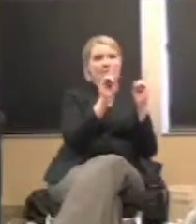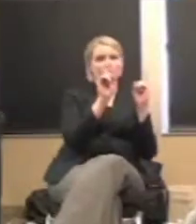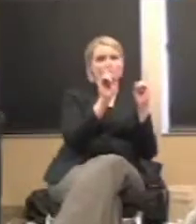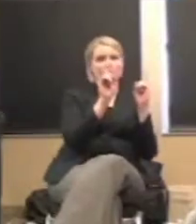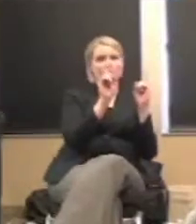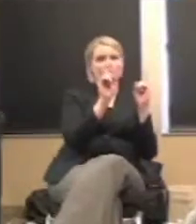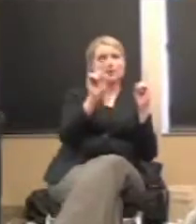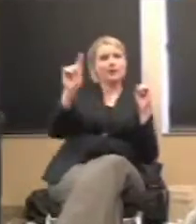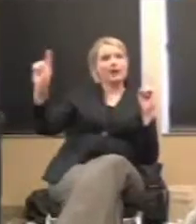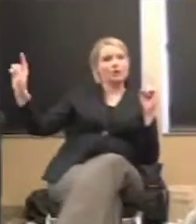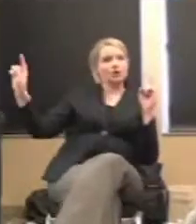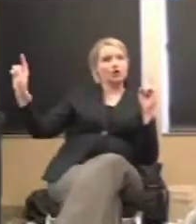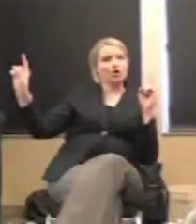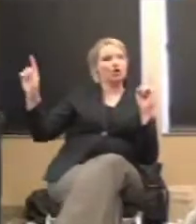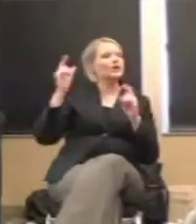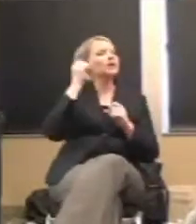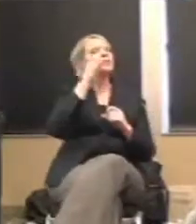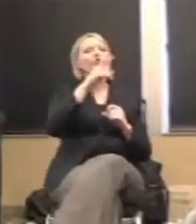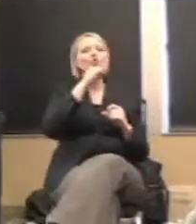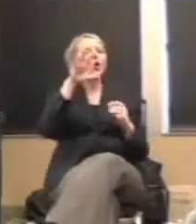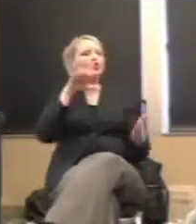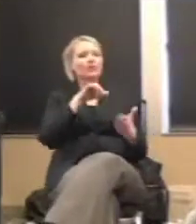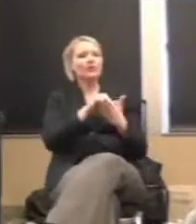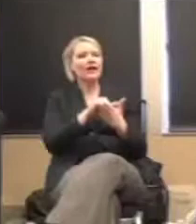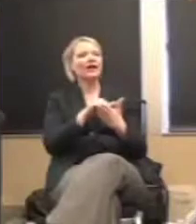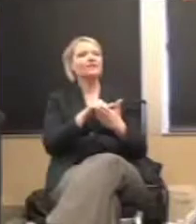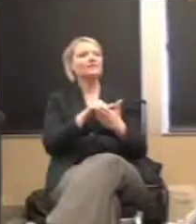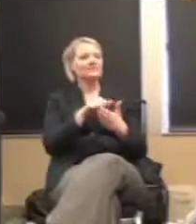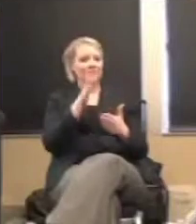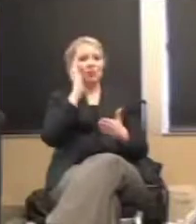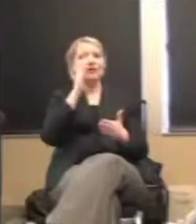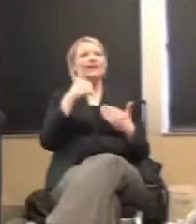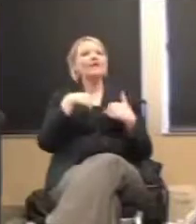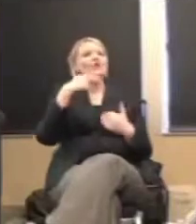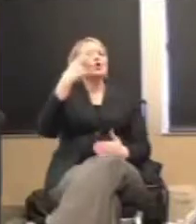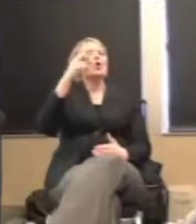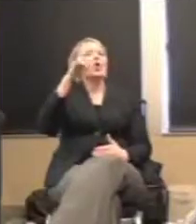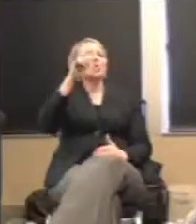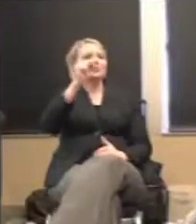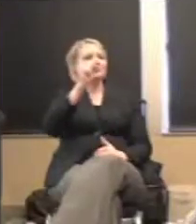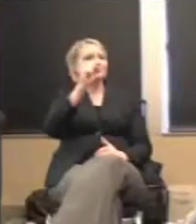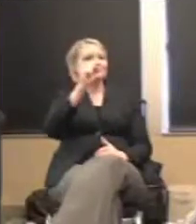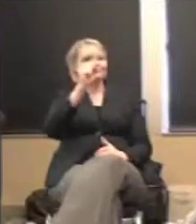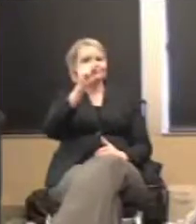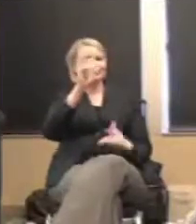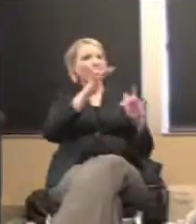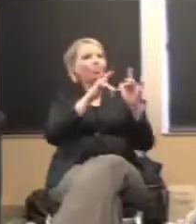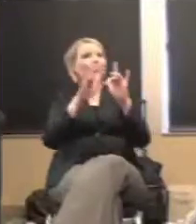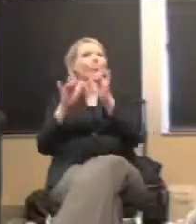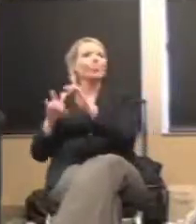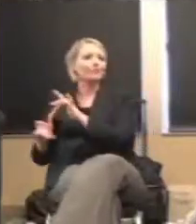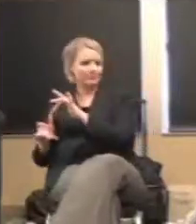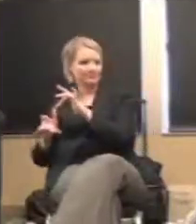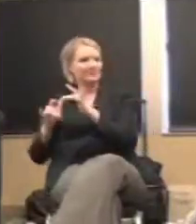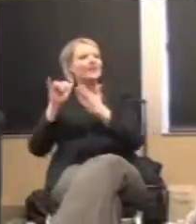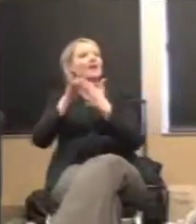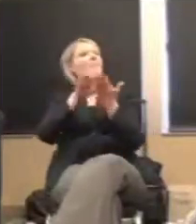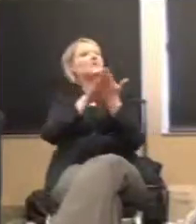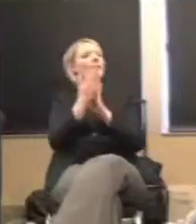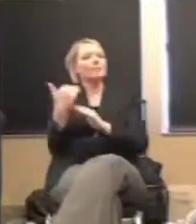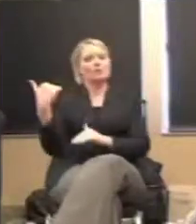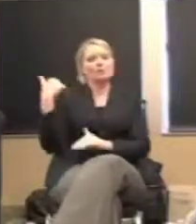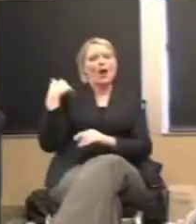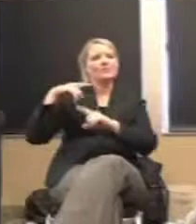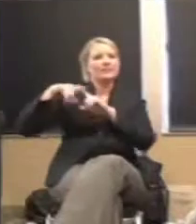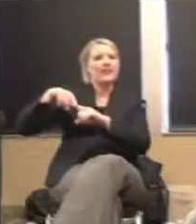If you do not do that, you'll have those holes. And those holes almost always lead to prompt dependency. And I mean, where she's